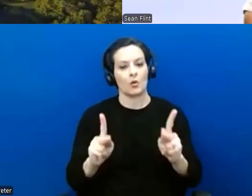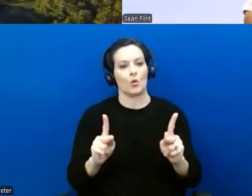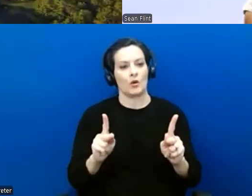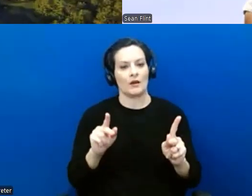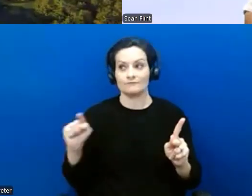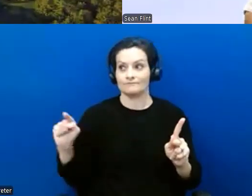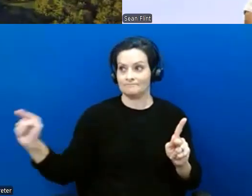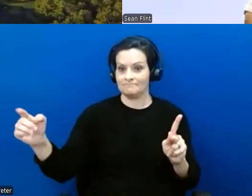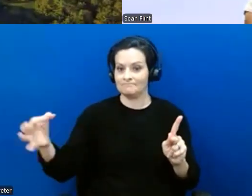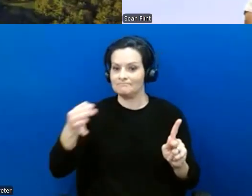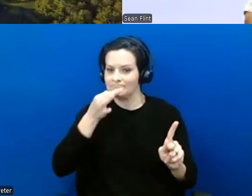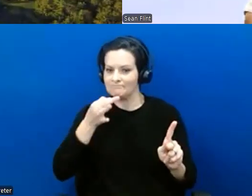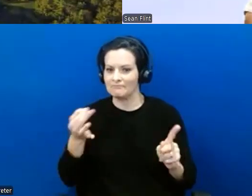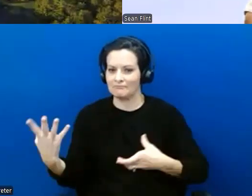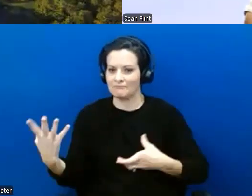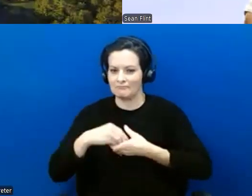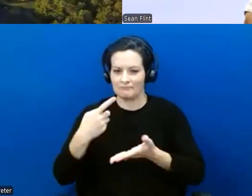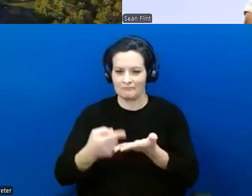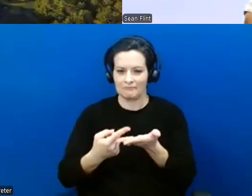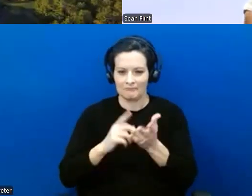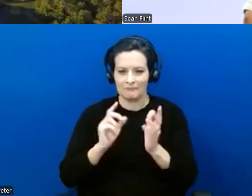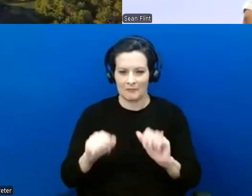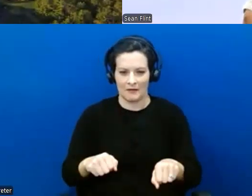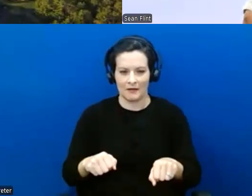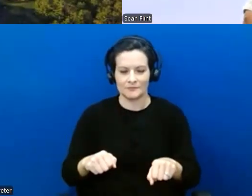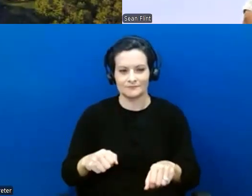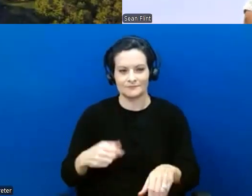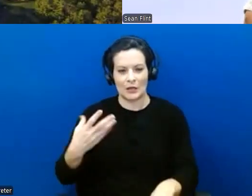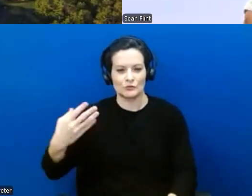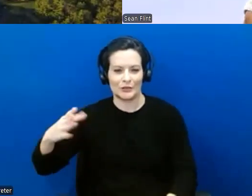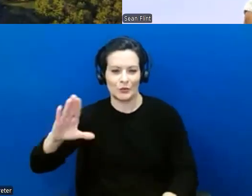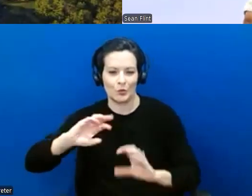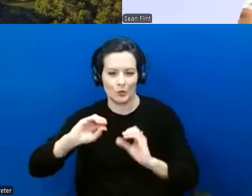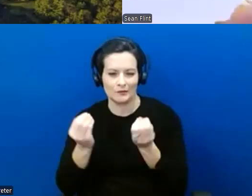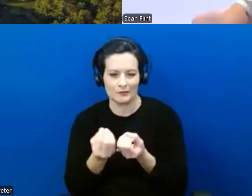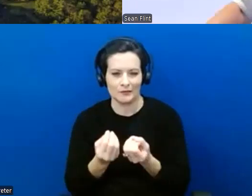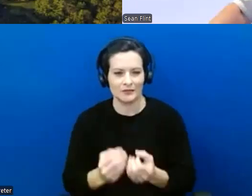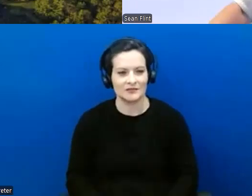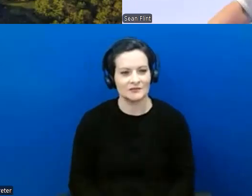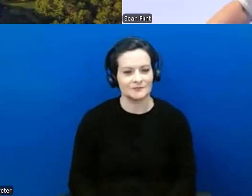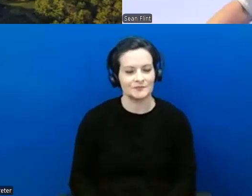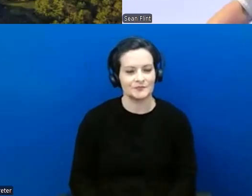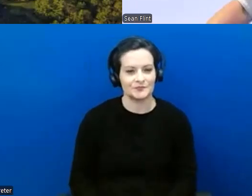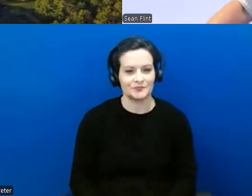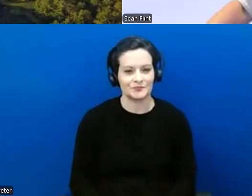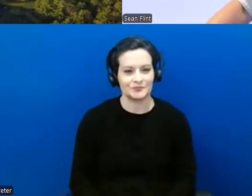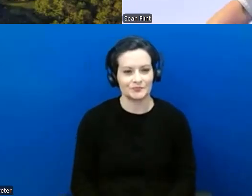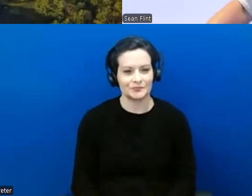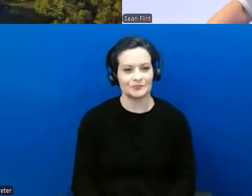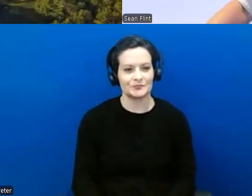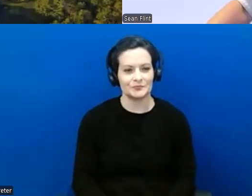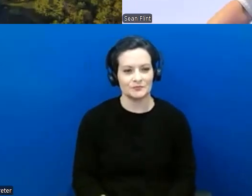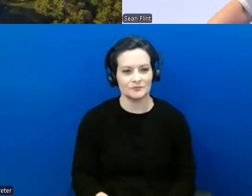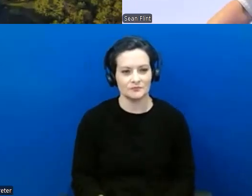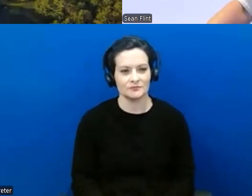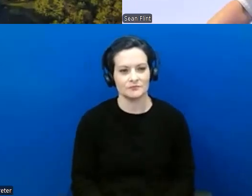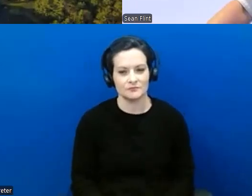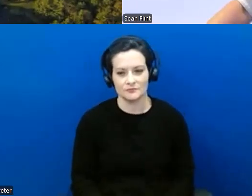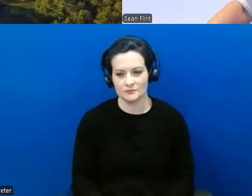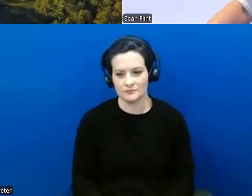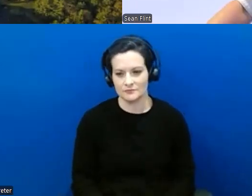other experts, but they're from outside of your organization. And then it lays out